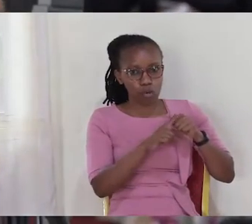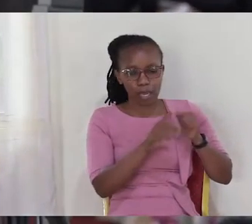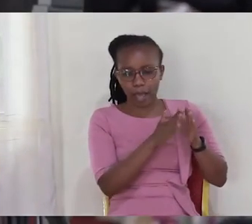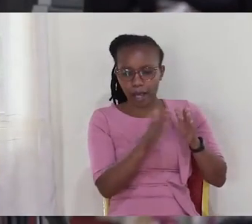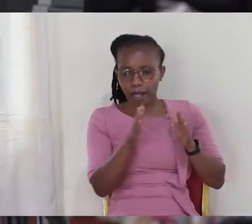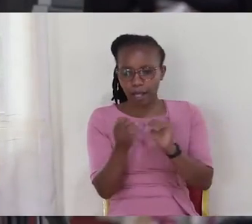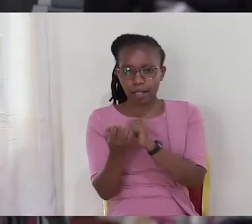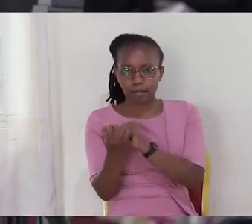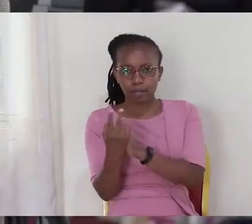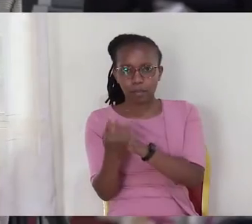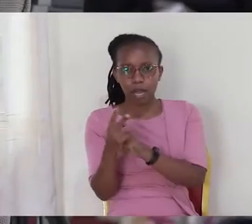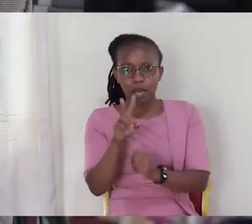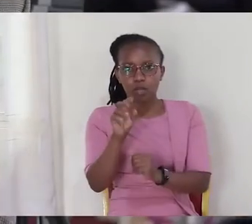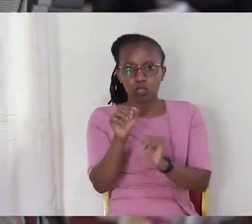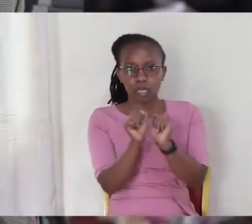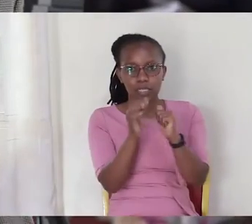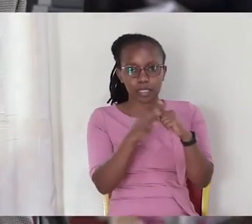December